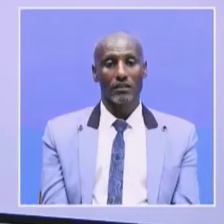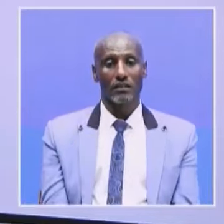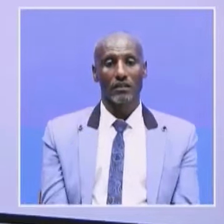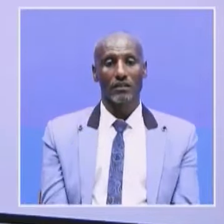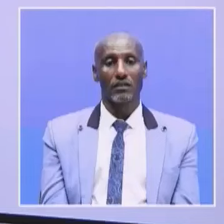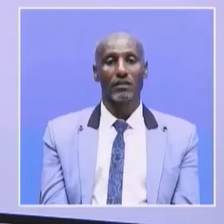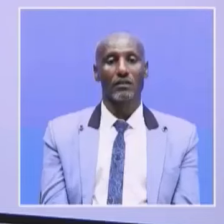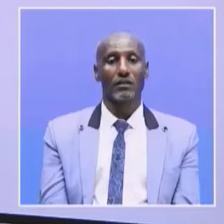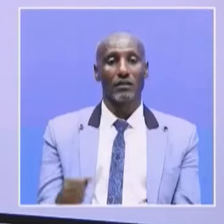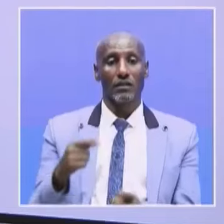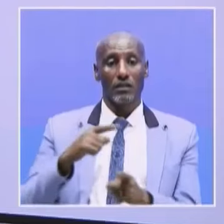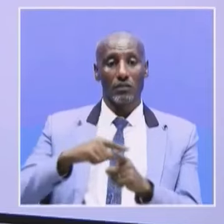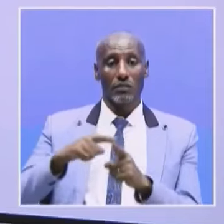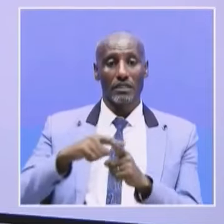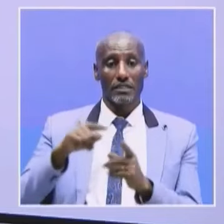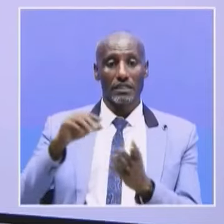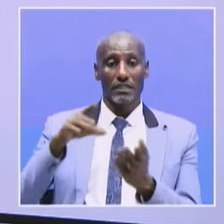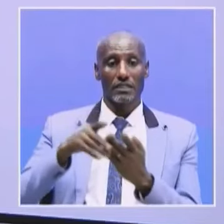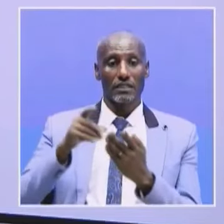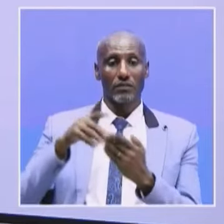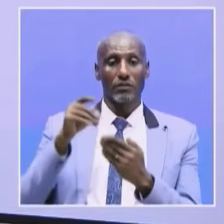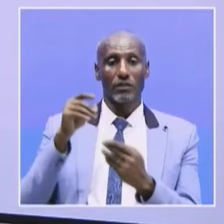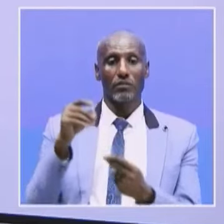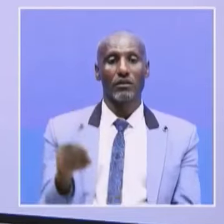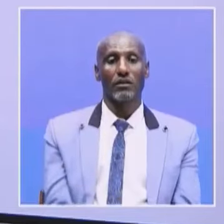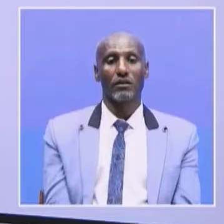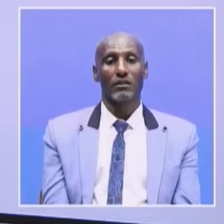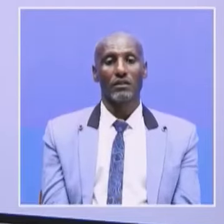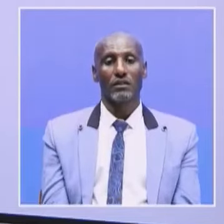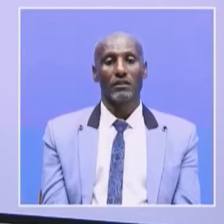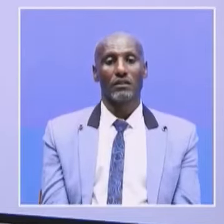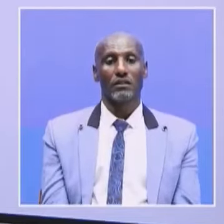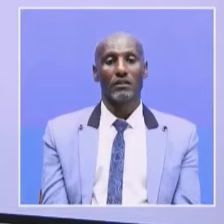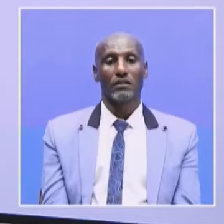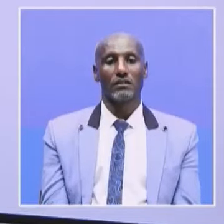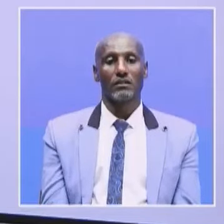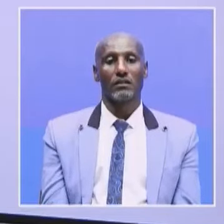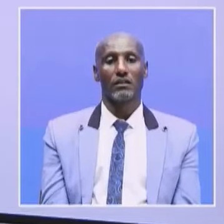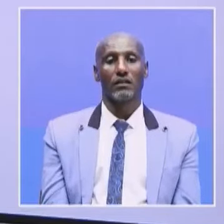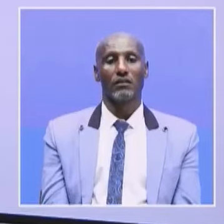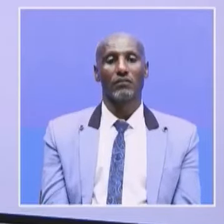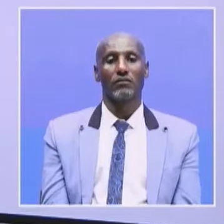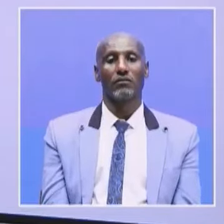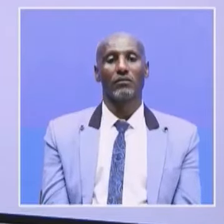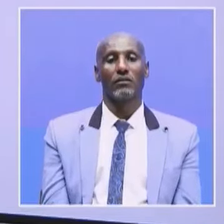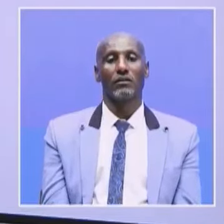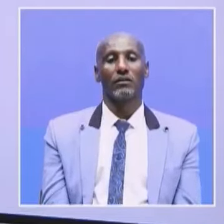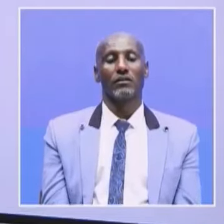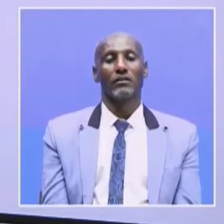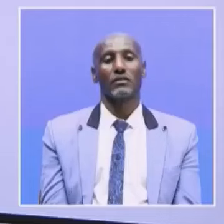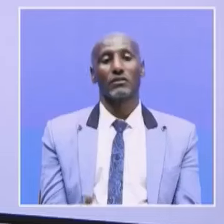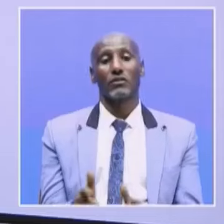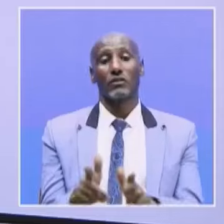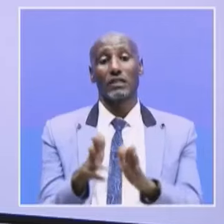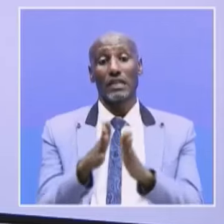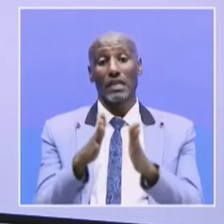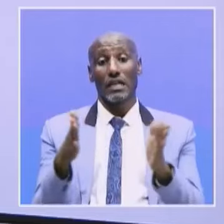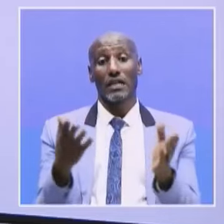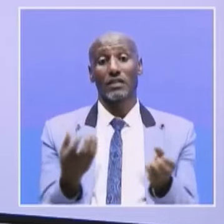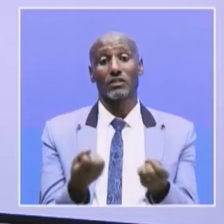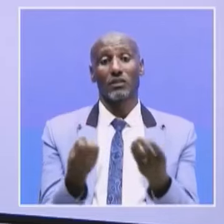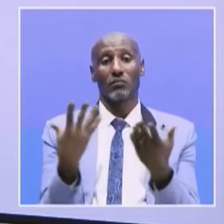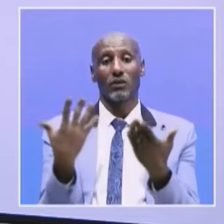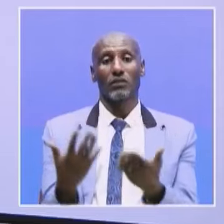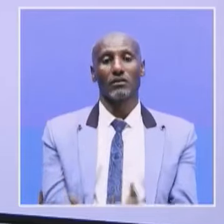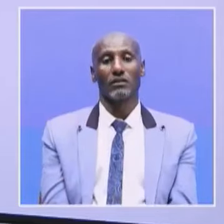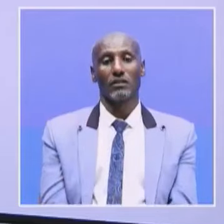is a countable noun. Countable noun. But it's not large amount of them. This is small